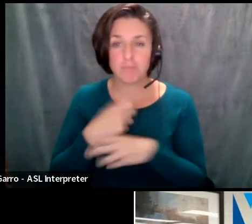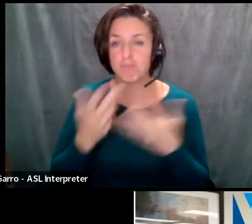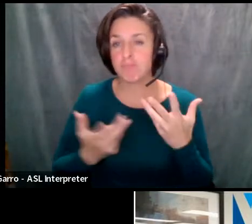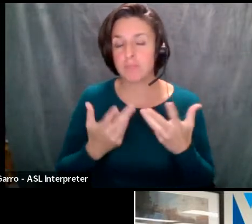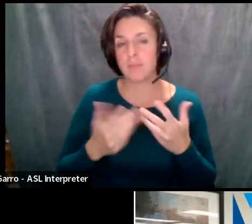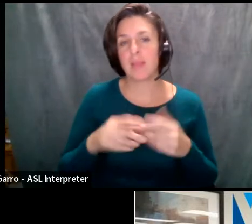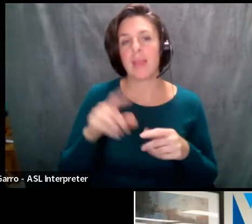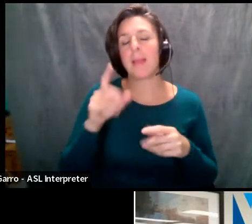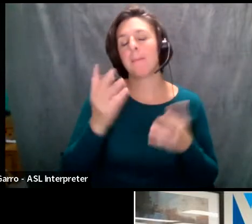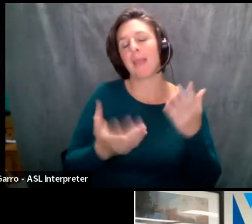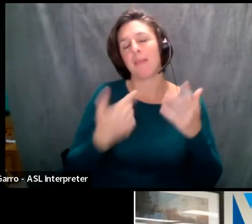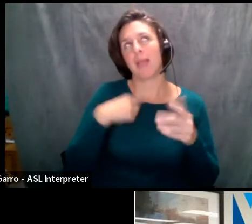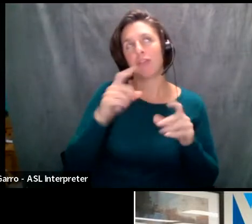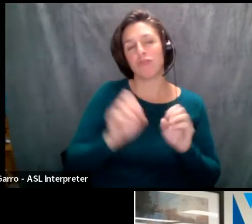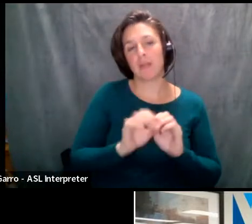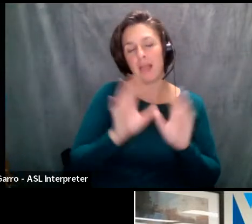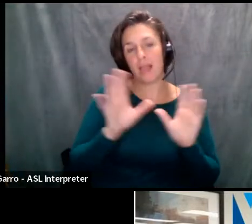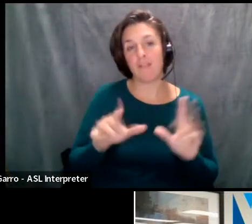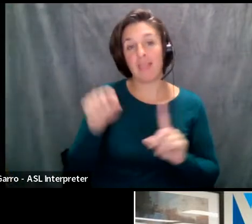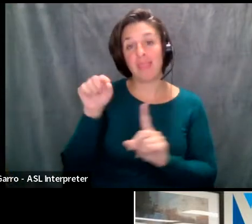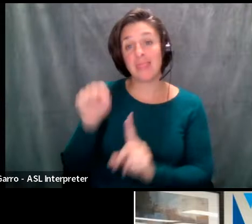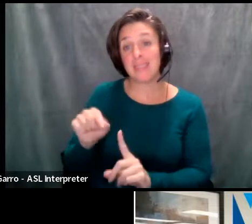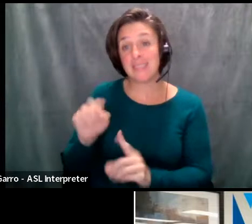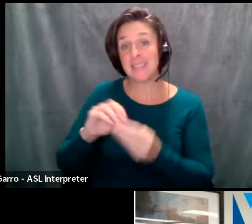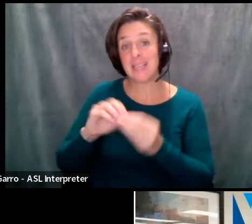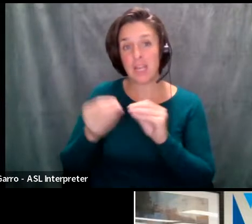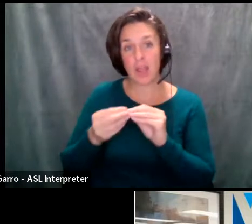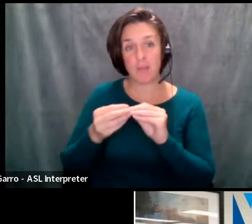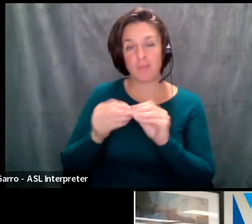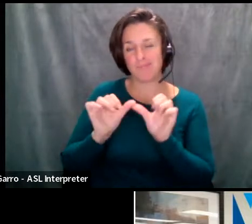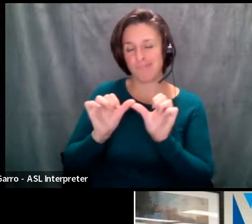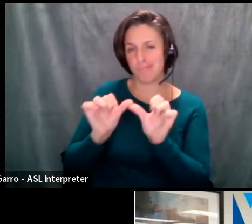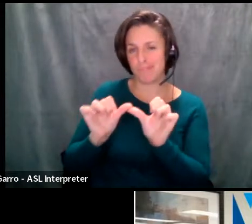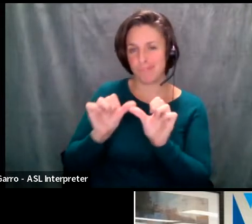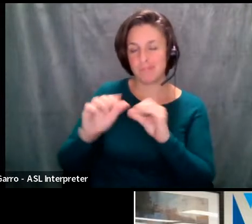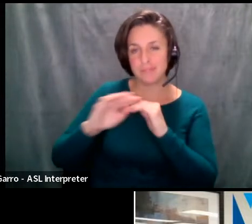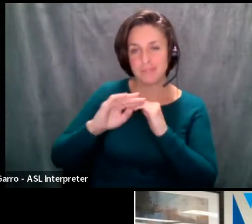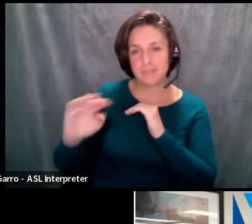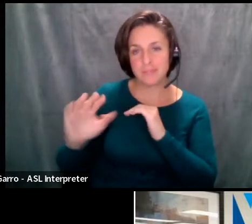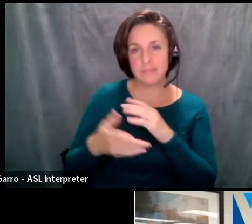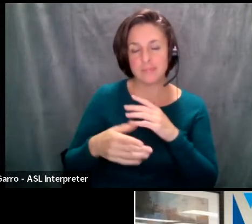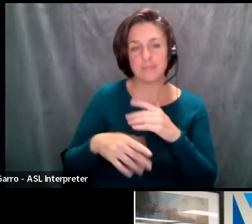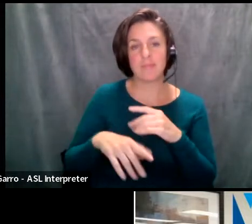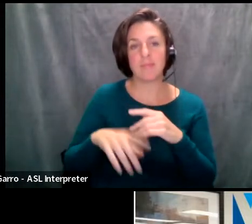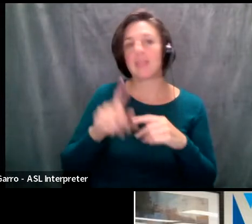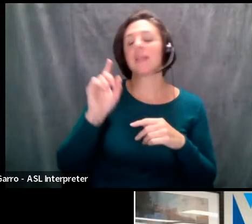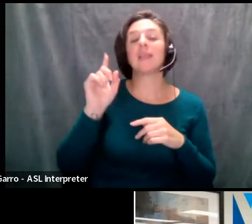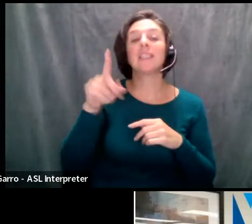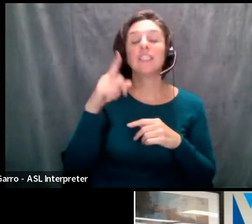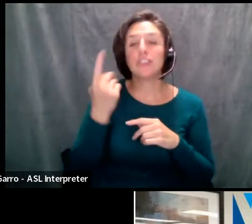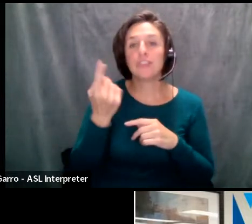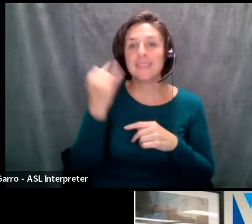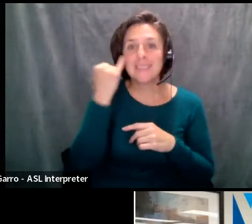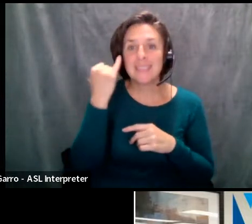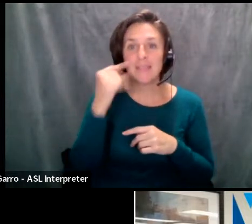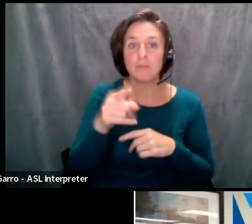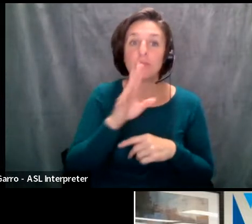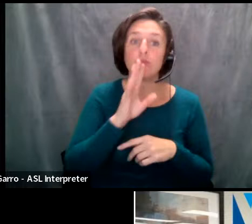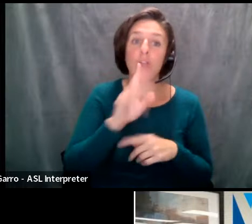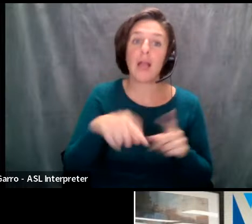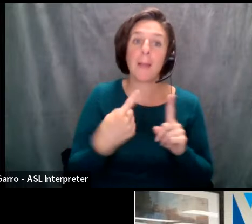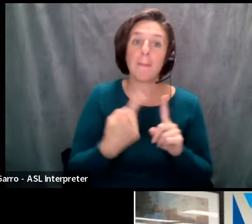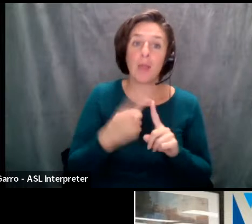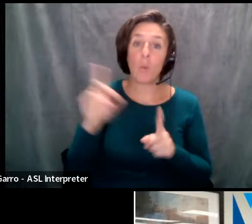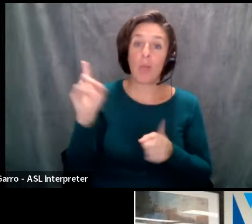I should clarify. This Okay. number has been persistent. it's been persistent. Okay. It's just, if you're talking about 1,000